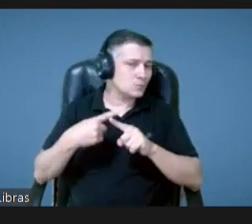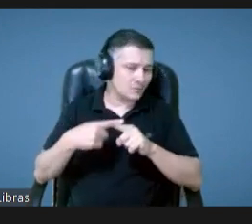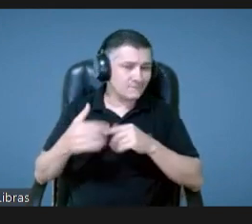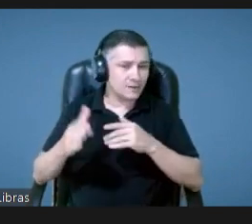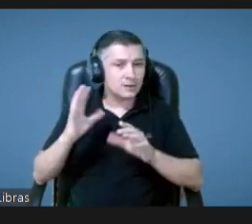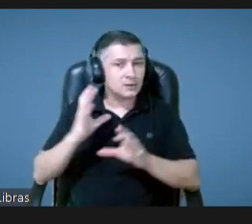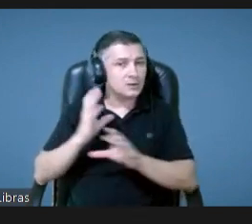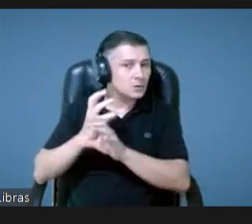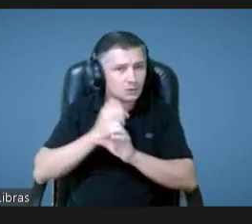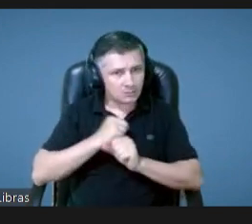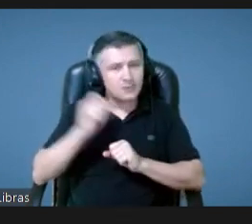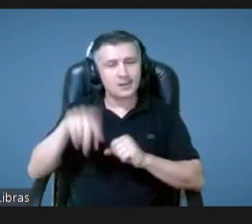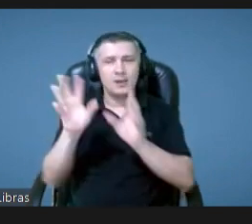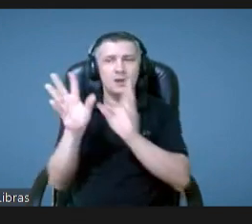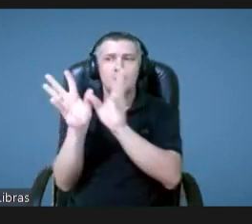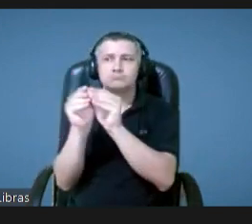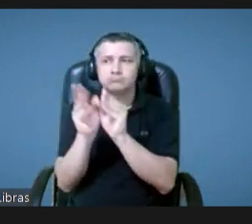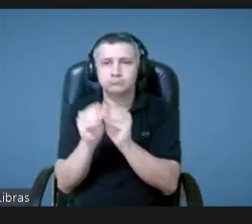results